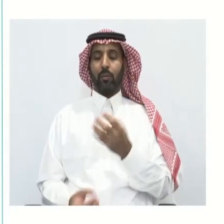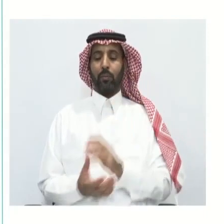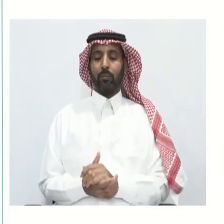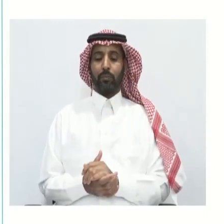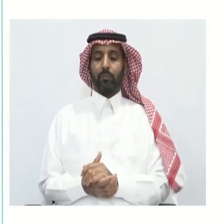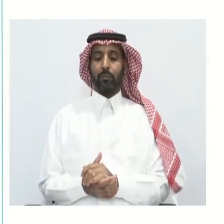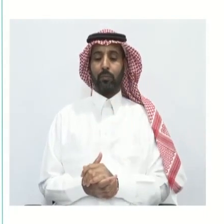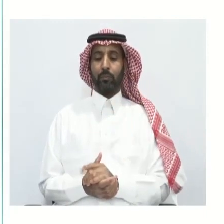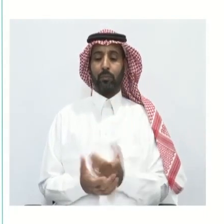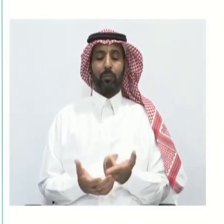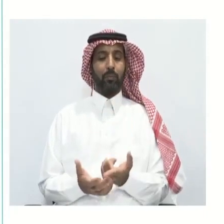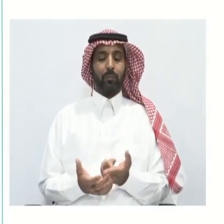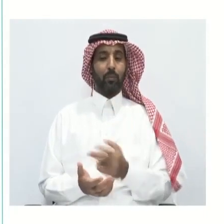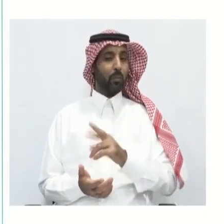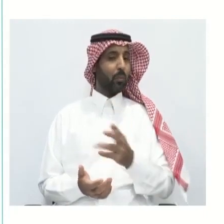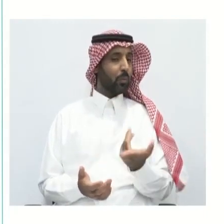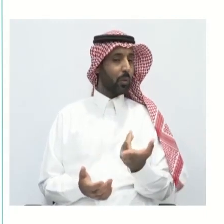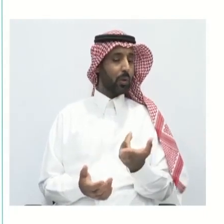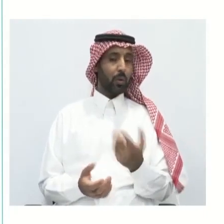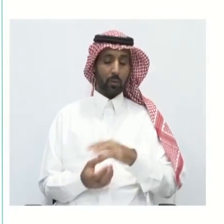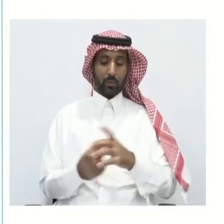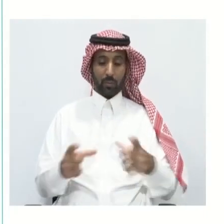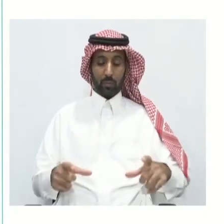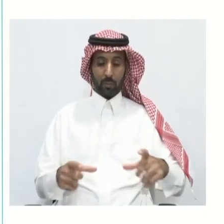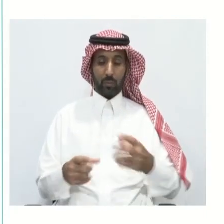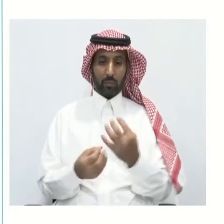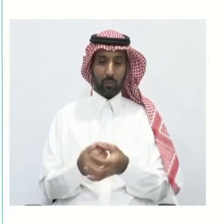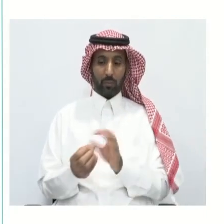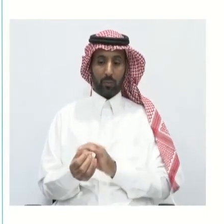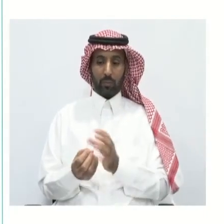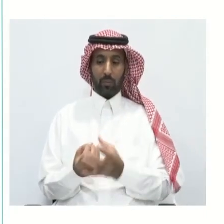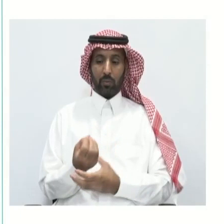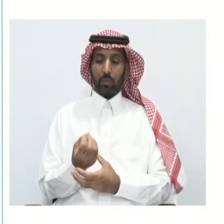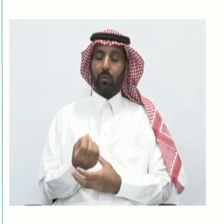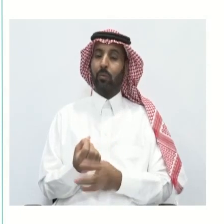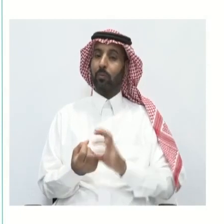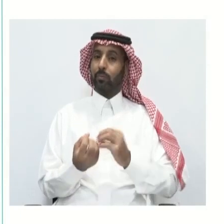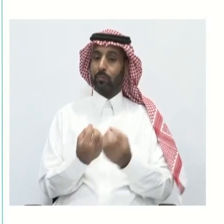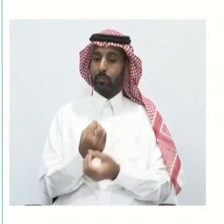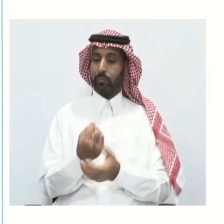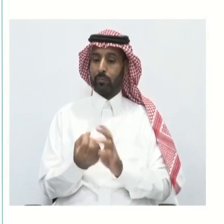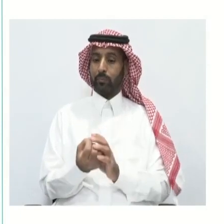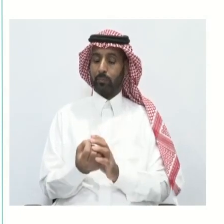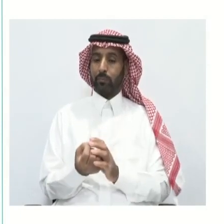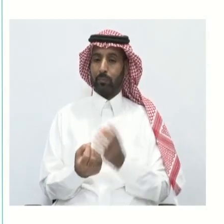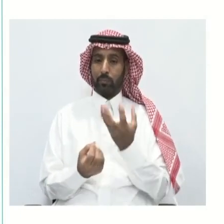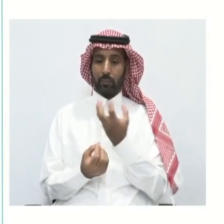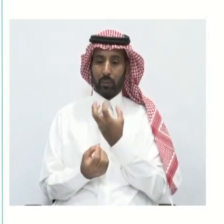describe these fruits? What kind of fruits are they? Mango, figs, and papaya. Especially